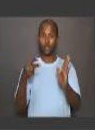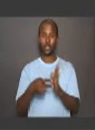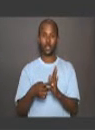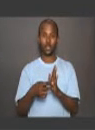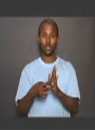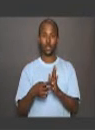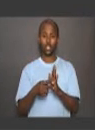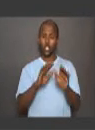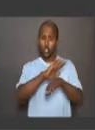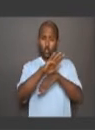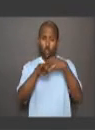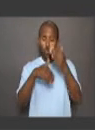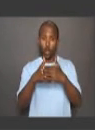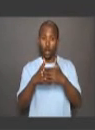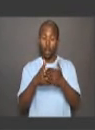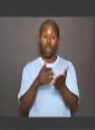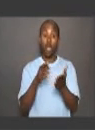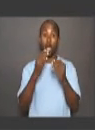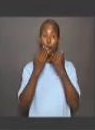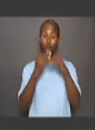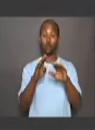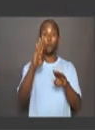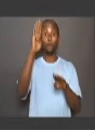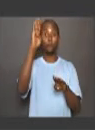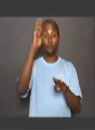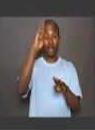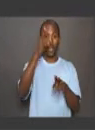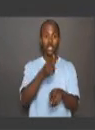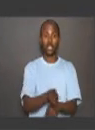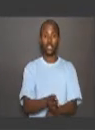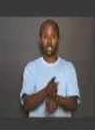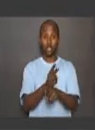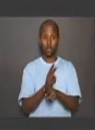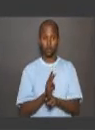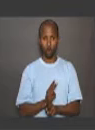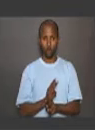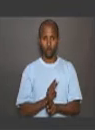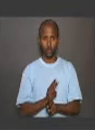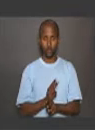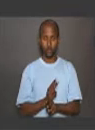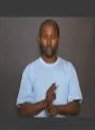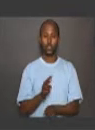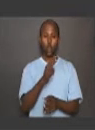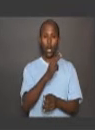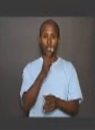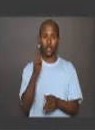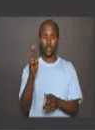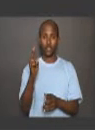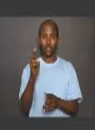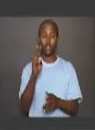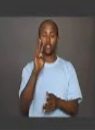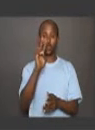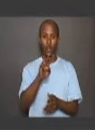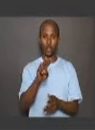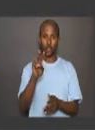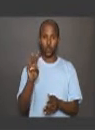22,800 birr. This means that the total amount of Baqqala's mortgage loan